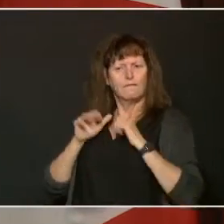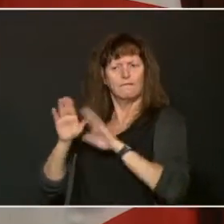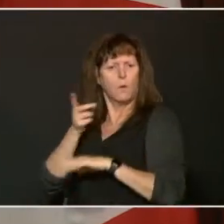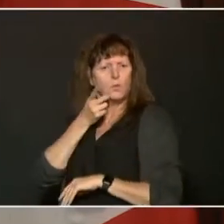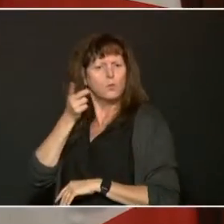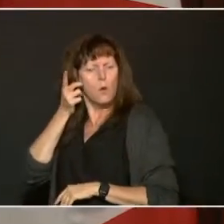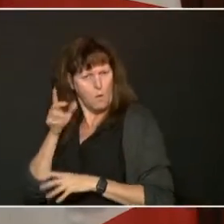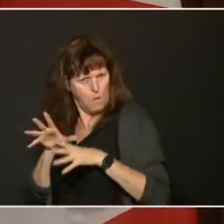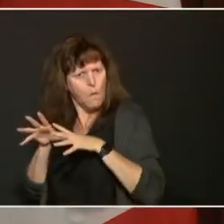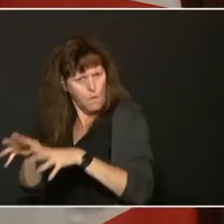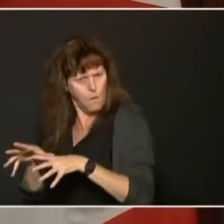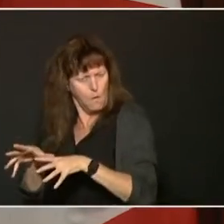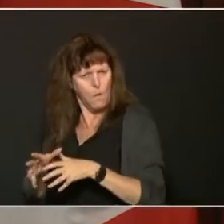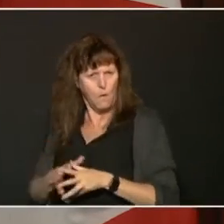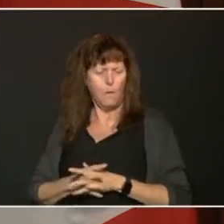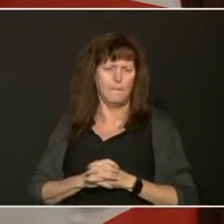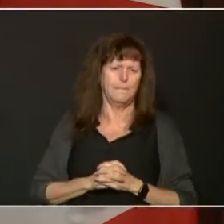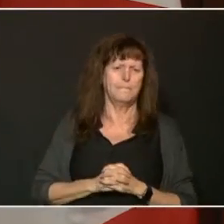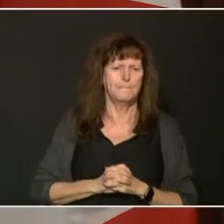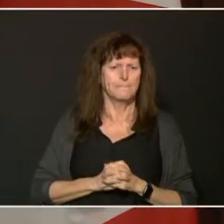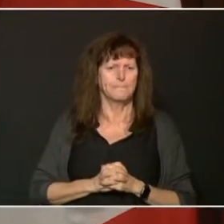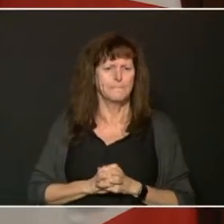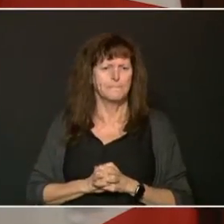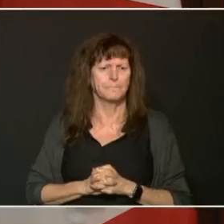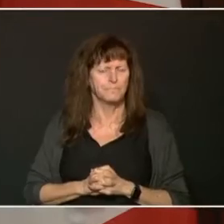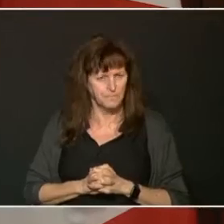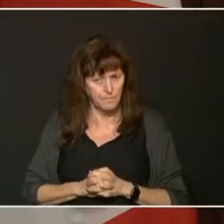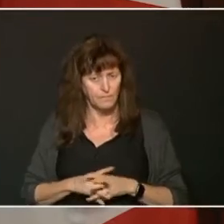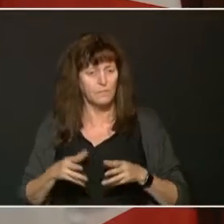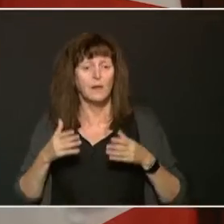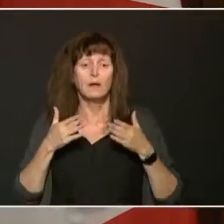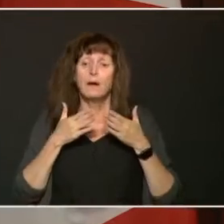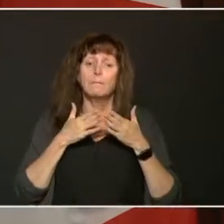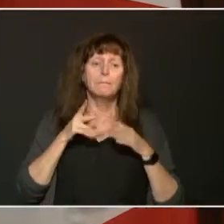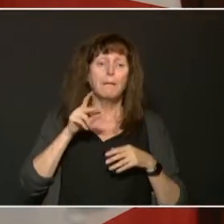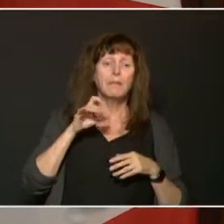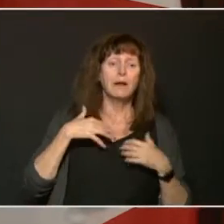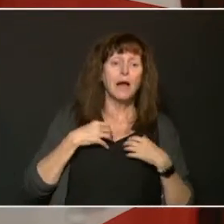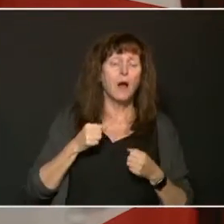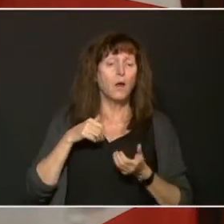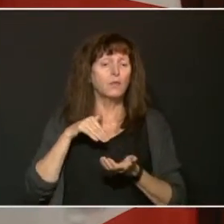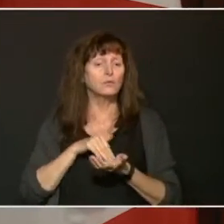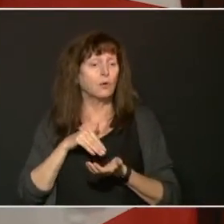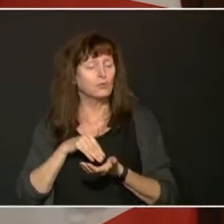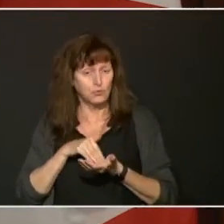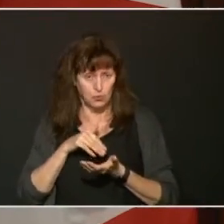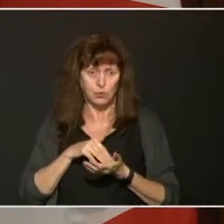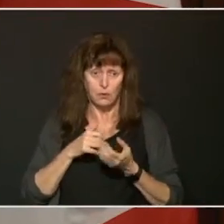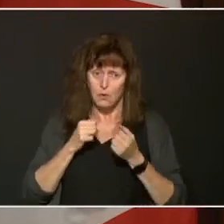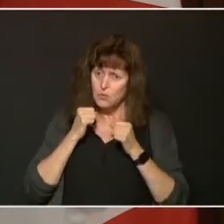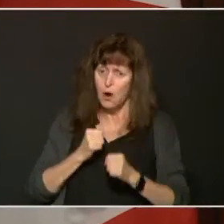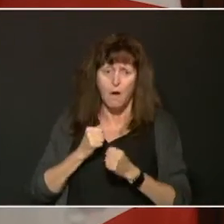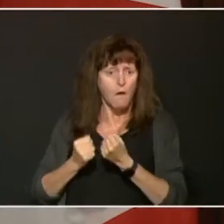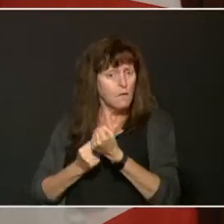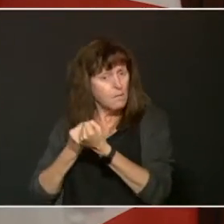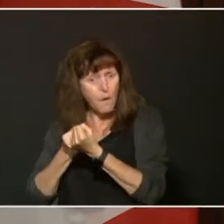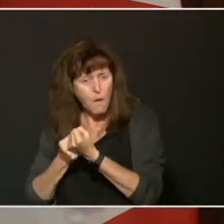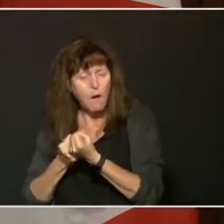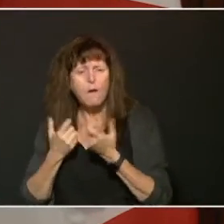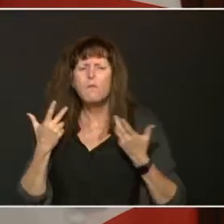physician, I would strongly support anything that will increase people's